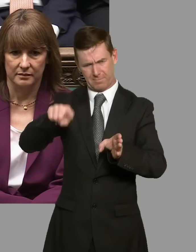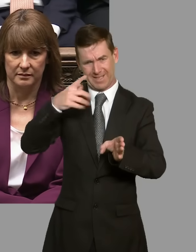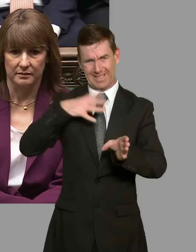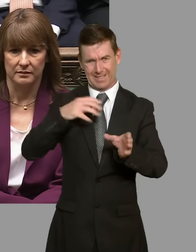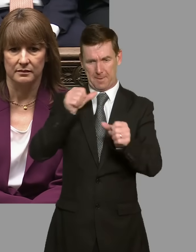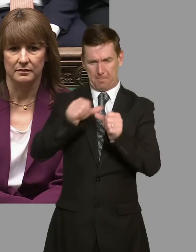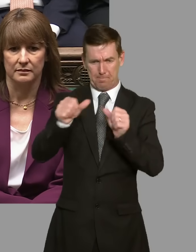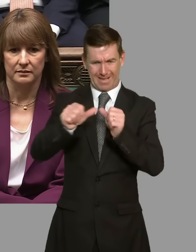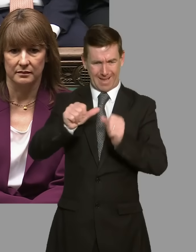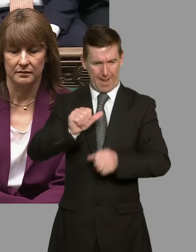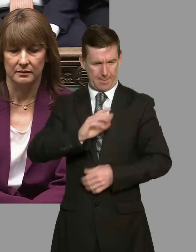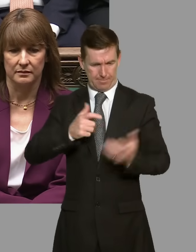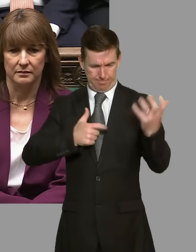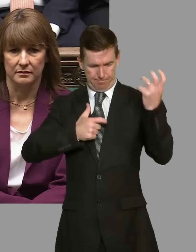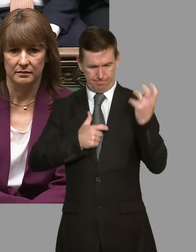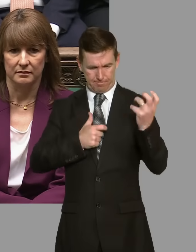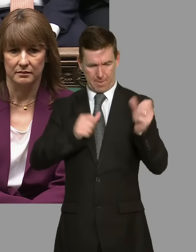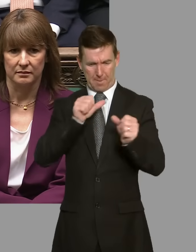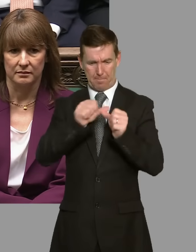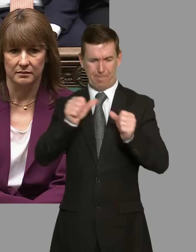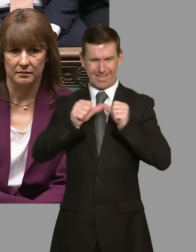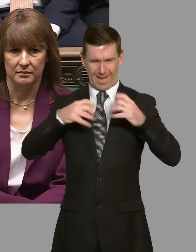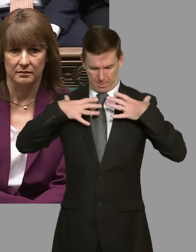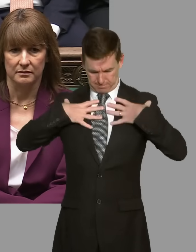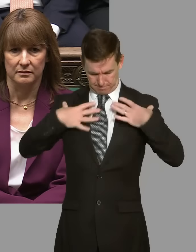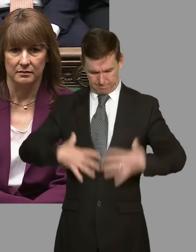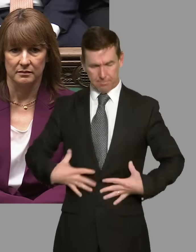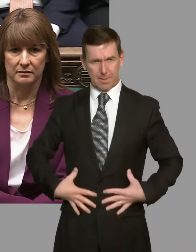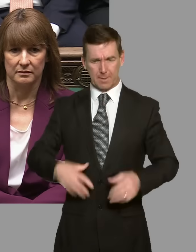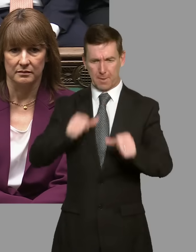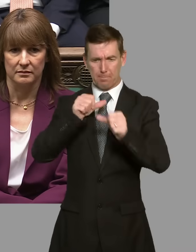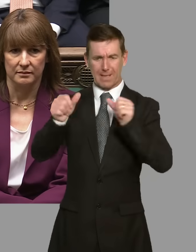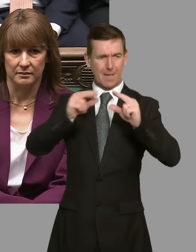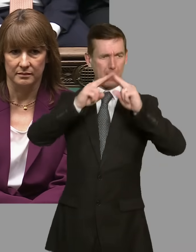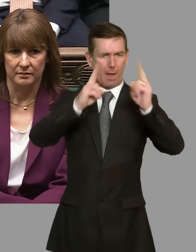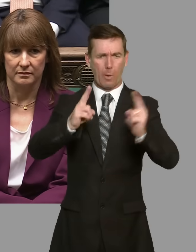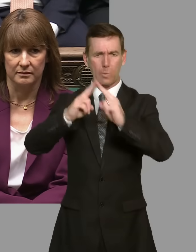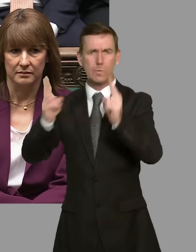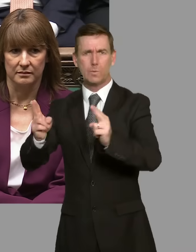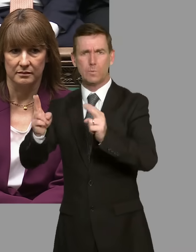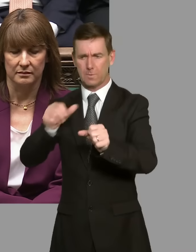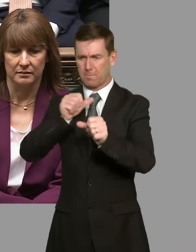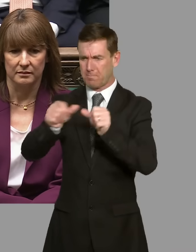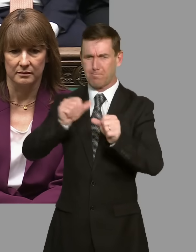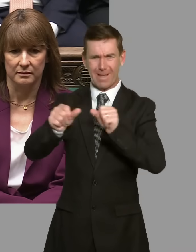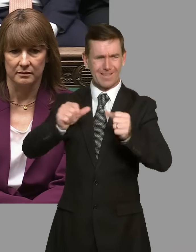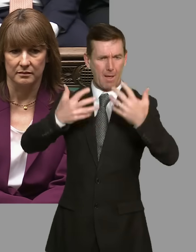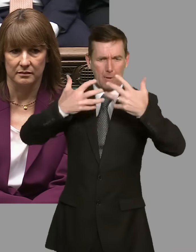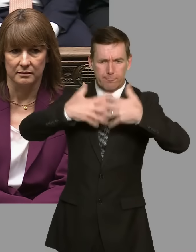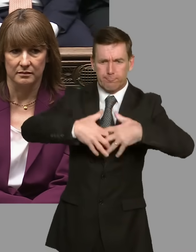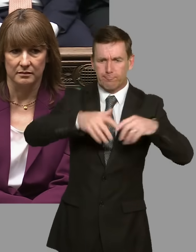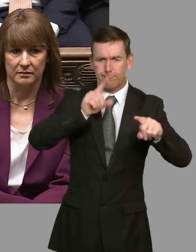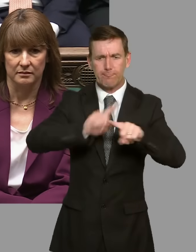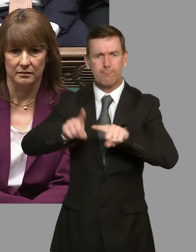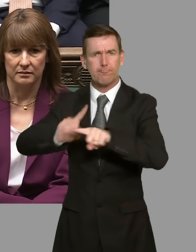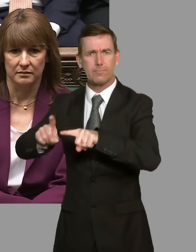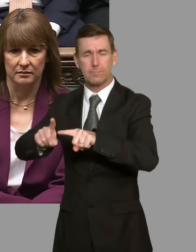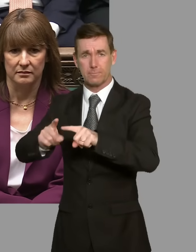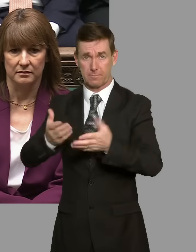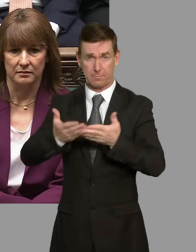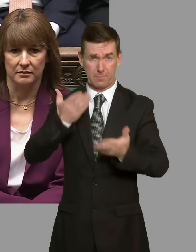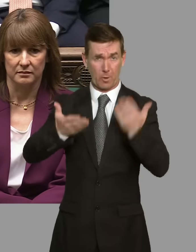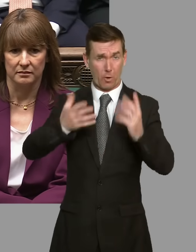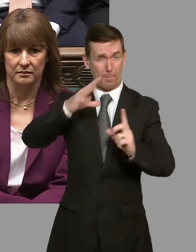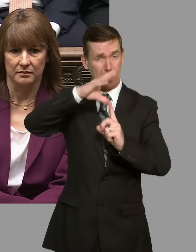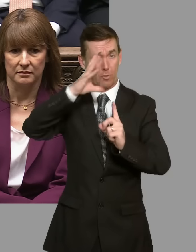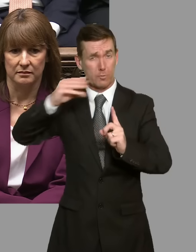as an engine for growth. Mr. Speaker, that does compare to their record. Ben Wallace, who was on the radio